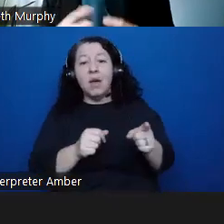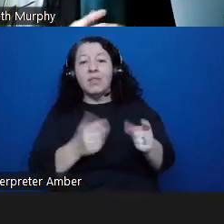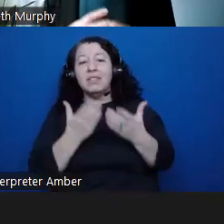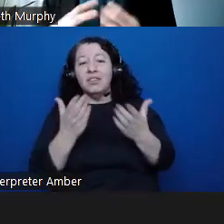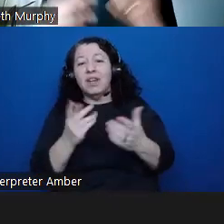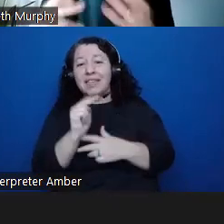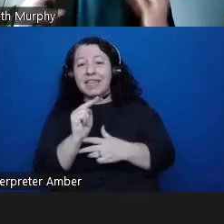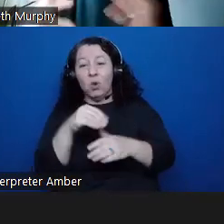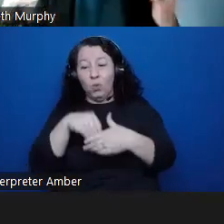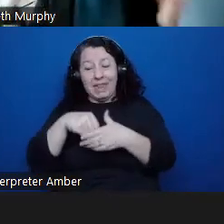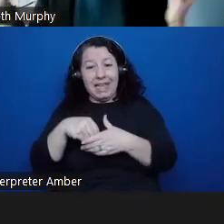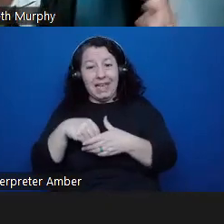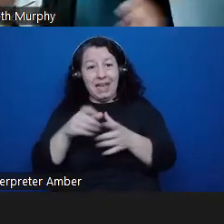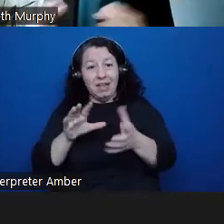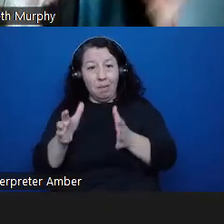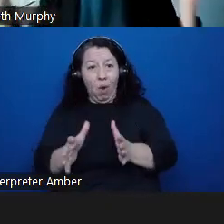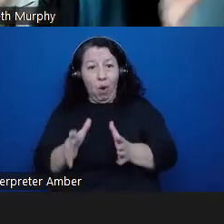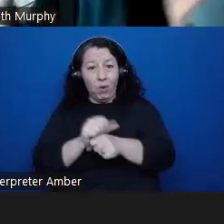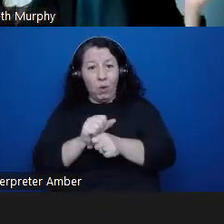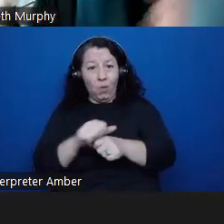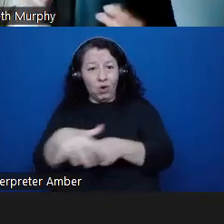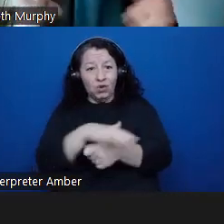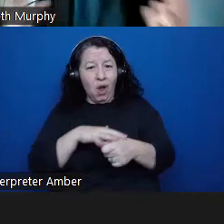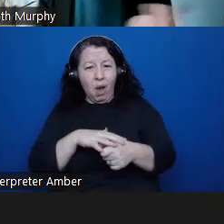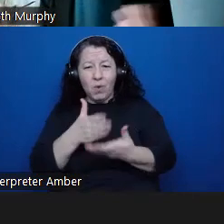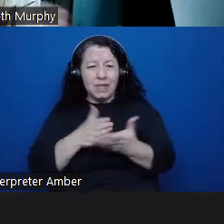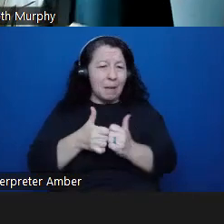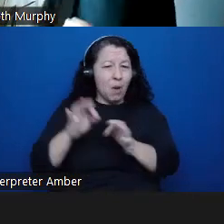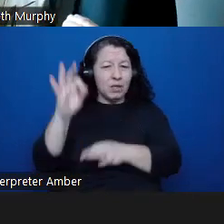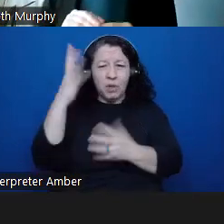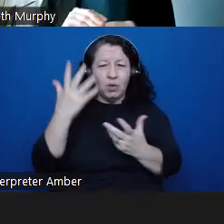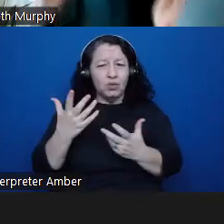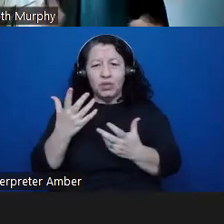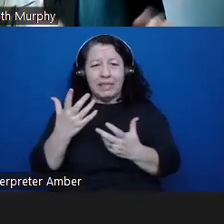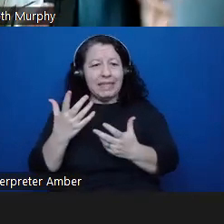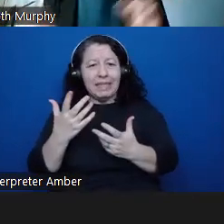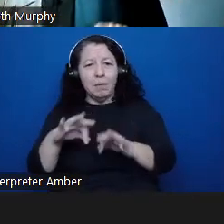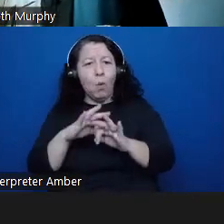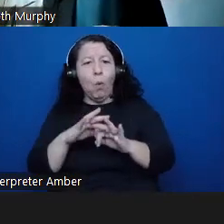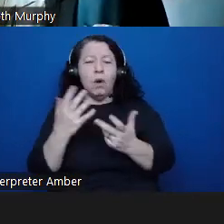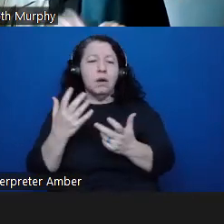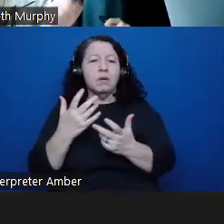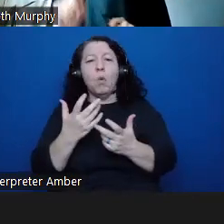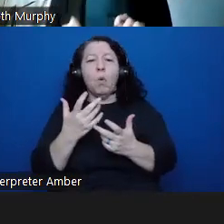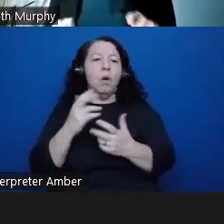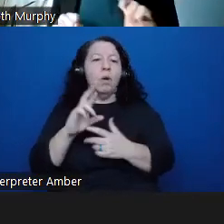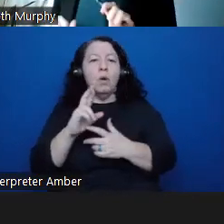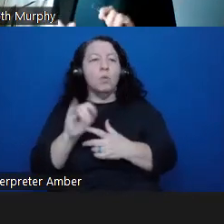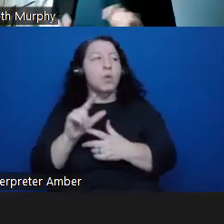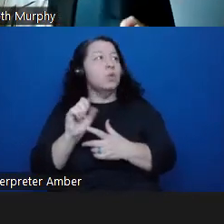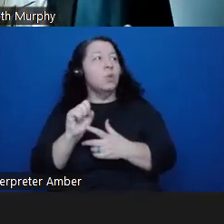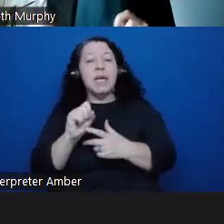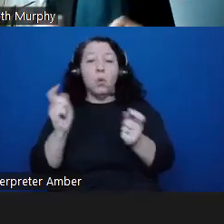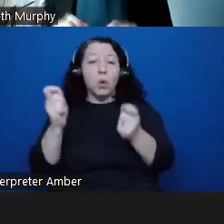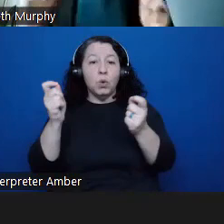being somehow ritually charged, if we're going to use sort of pun. Certainly, the firing of a kiln comes with pragmatic